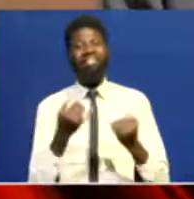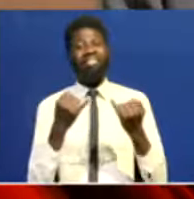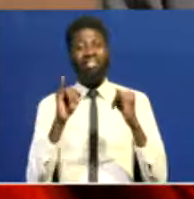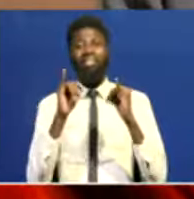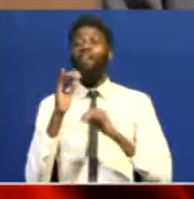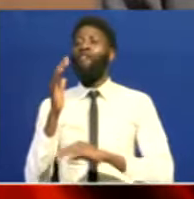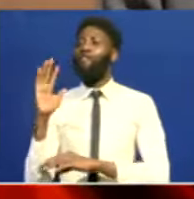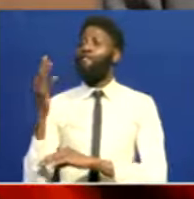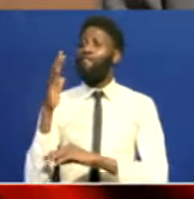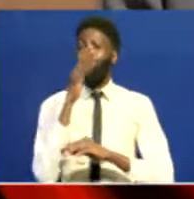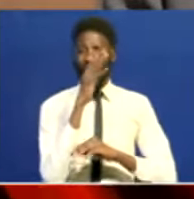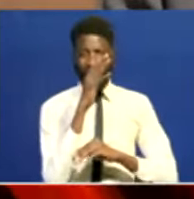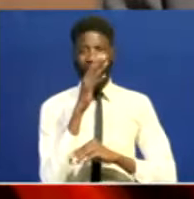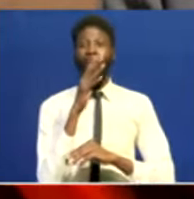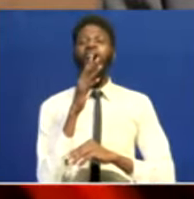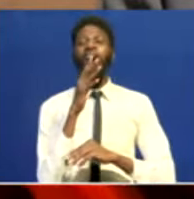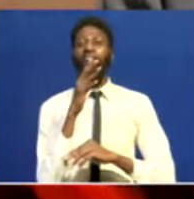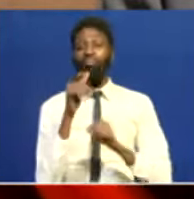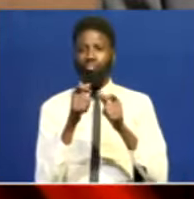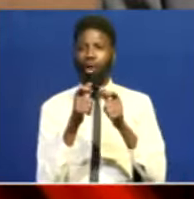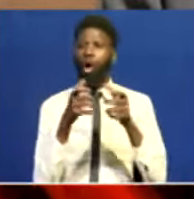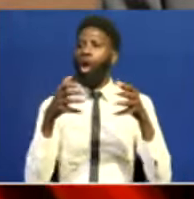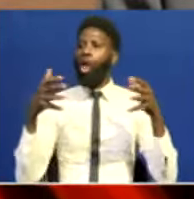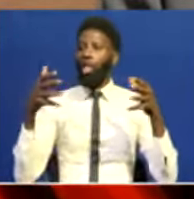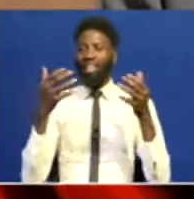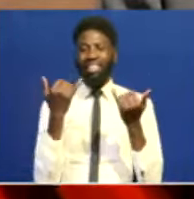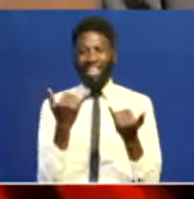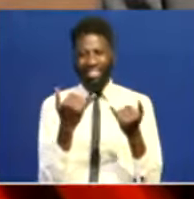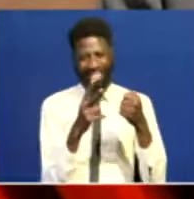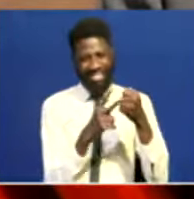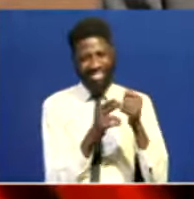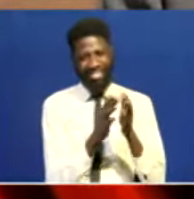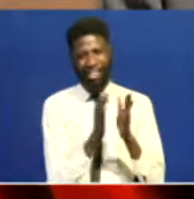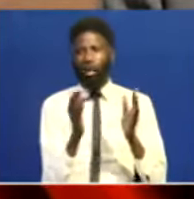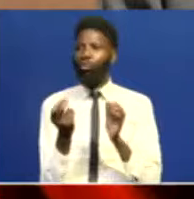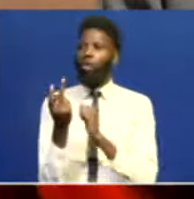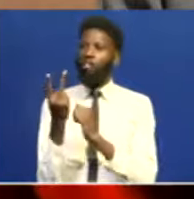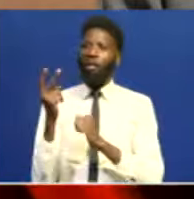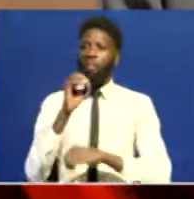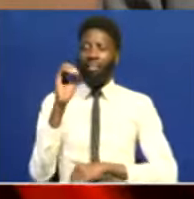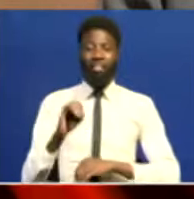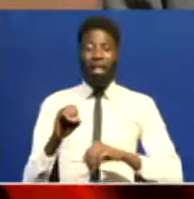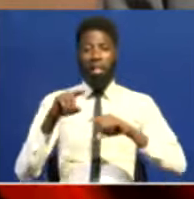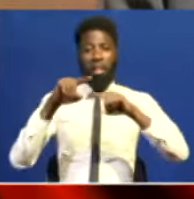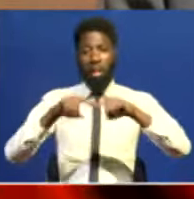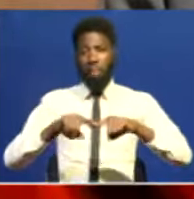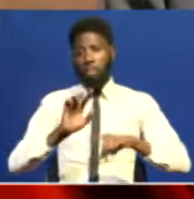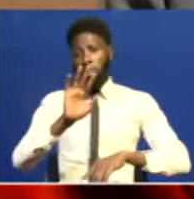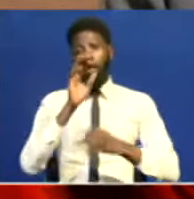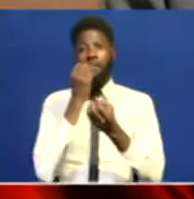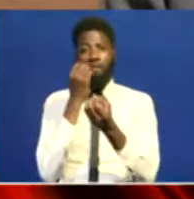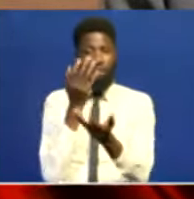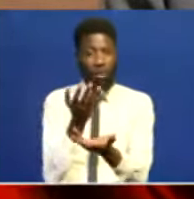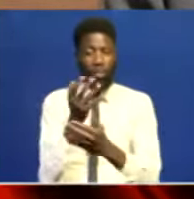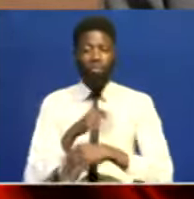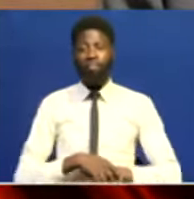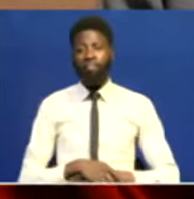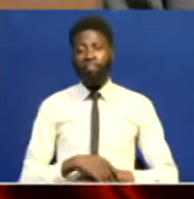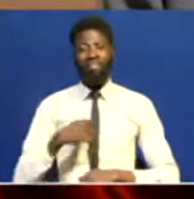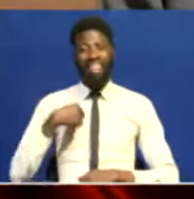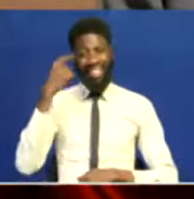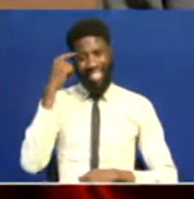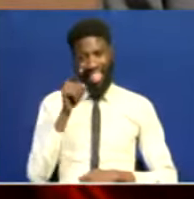Currently, you are somewhere between 7 and 12%, depending on where or the information that you have. But I think that's the